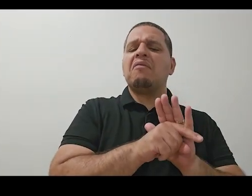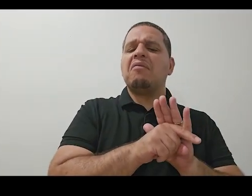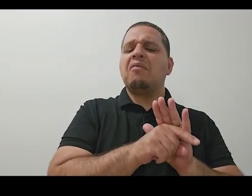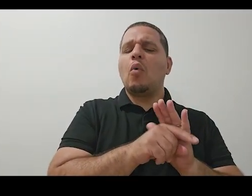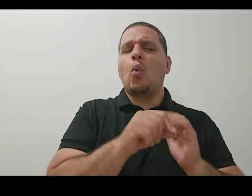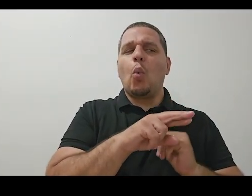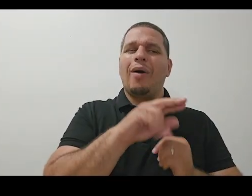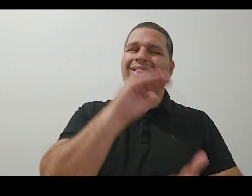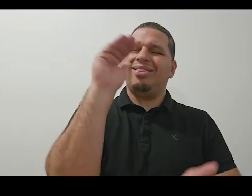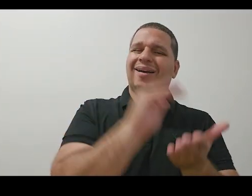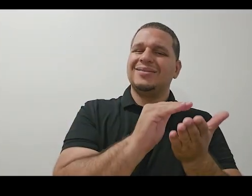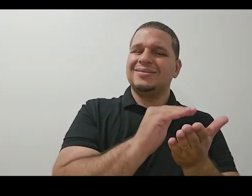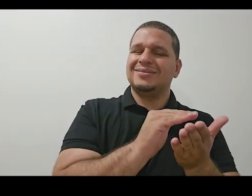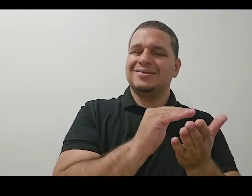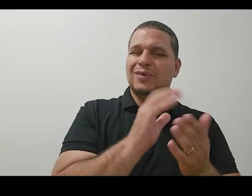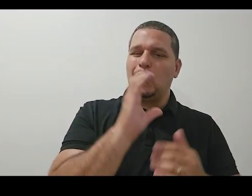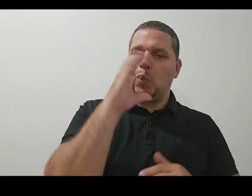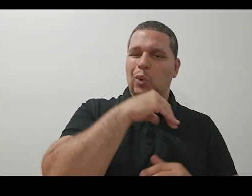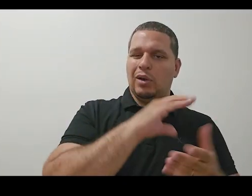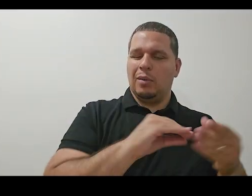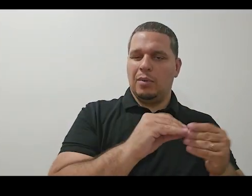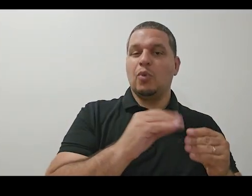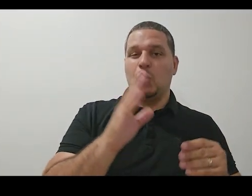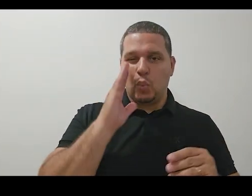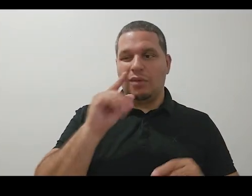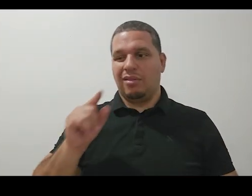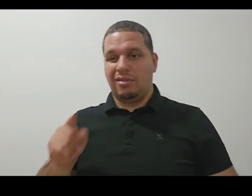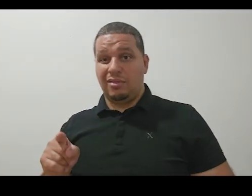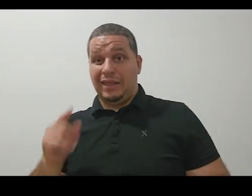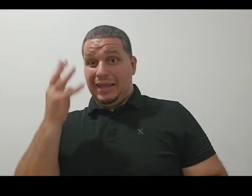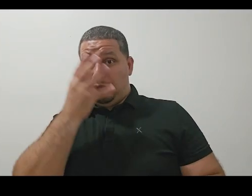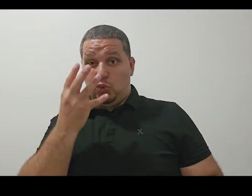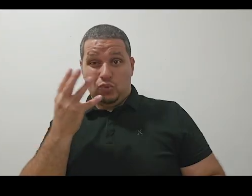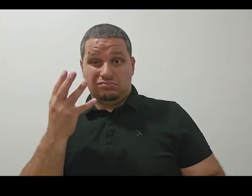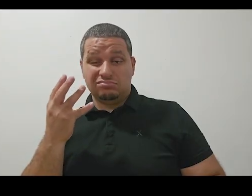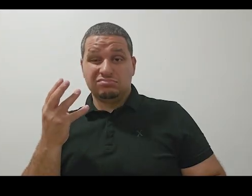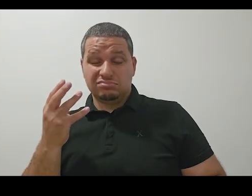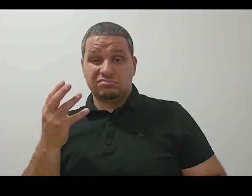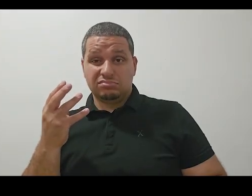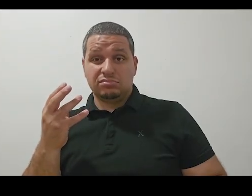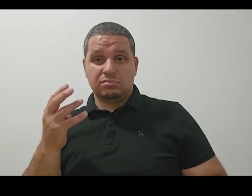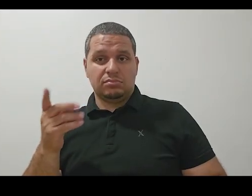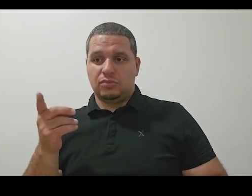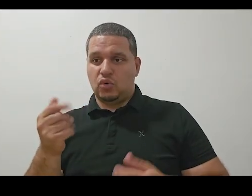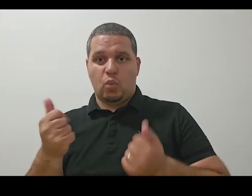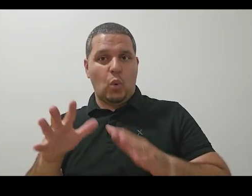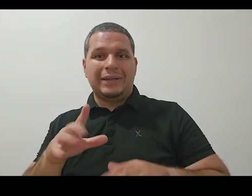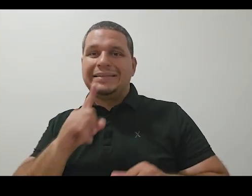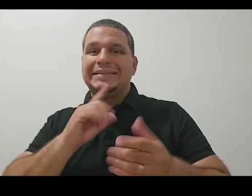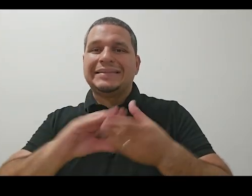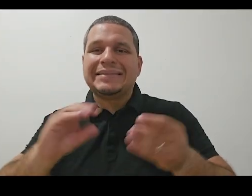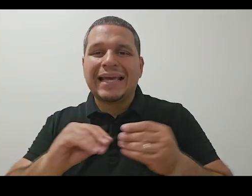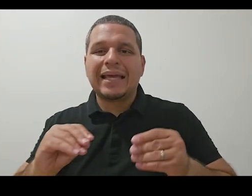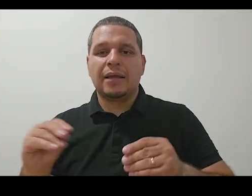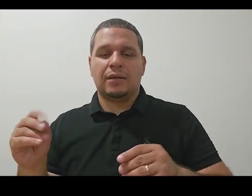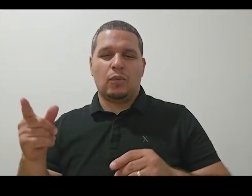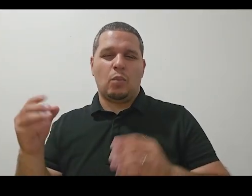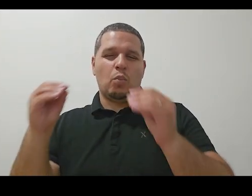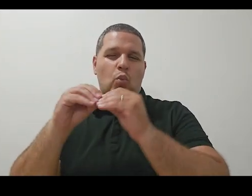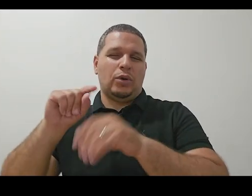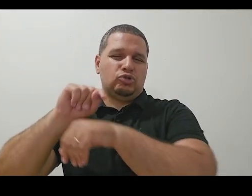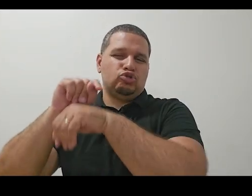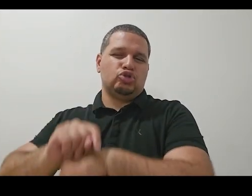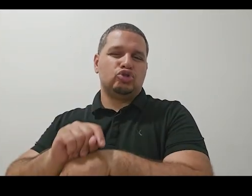looks or weird remarks. But you may get those in, or you may not even want to say it in the more